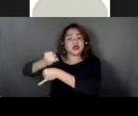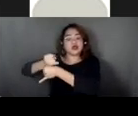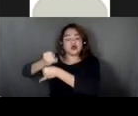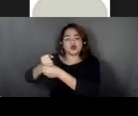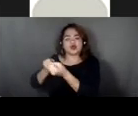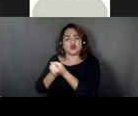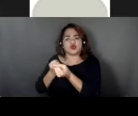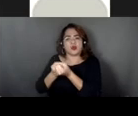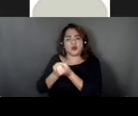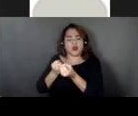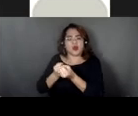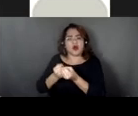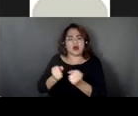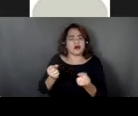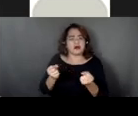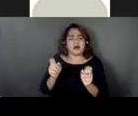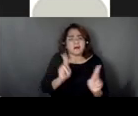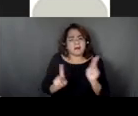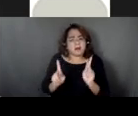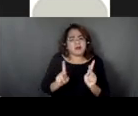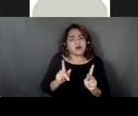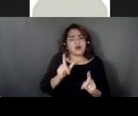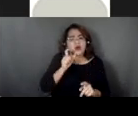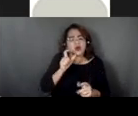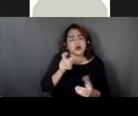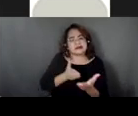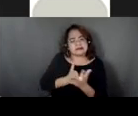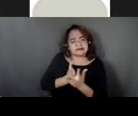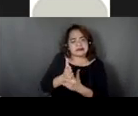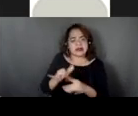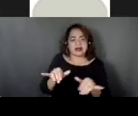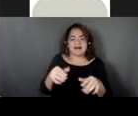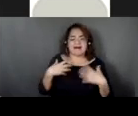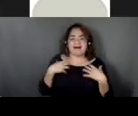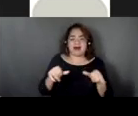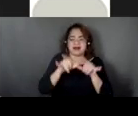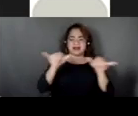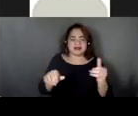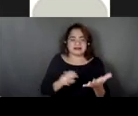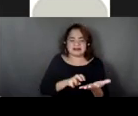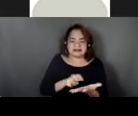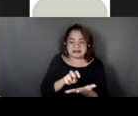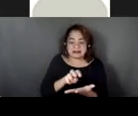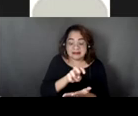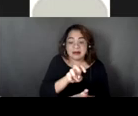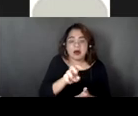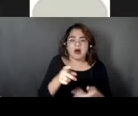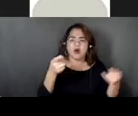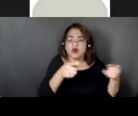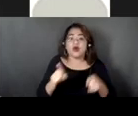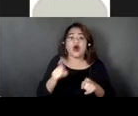those services, what sort of research endeavors are going on, et cetera, et cetera.